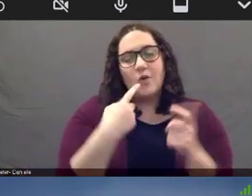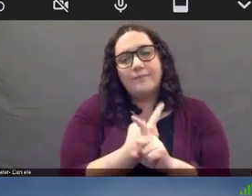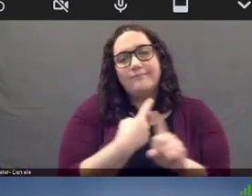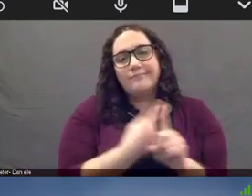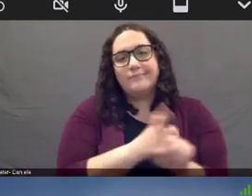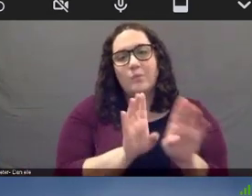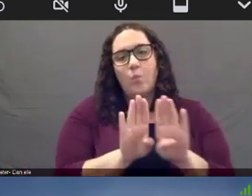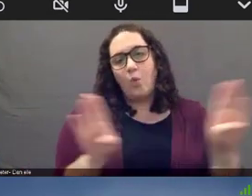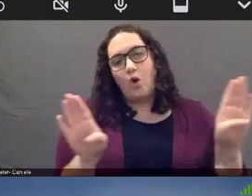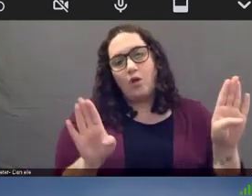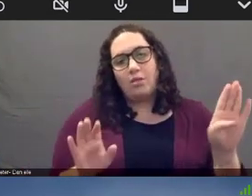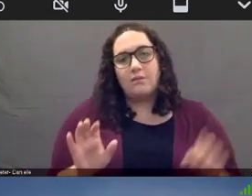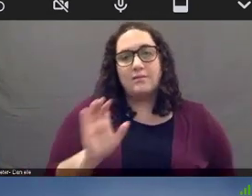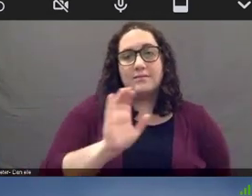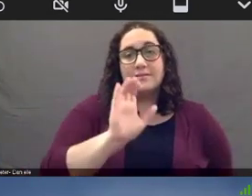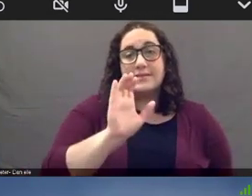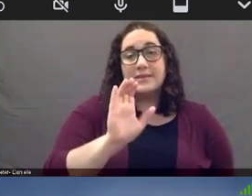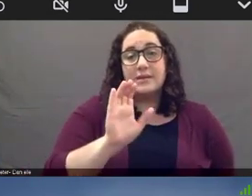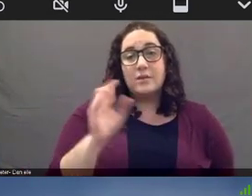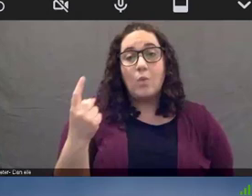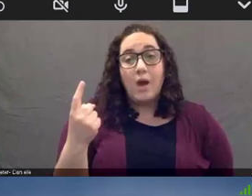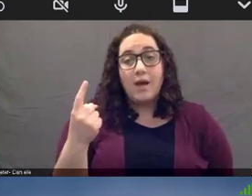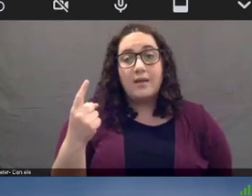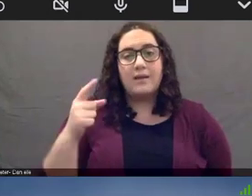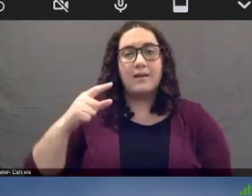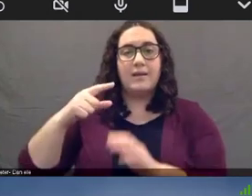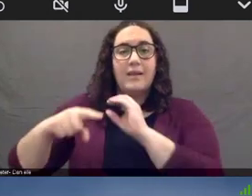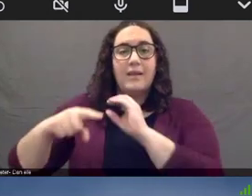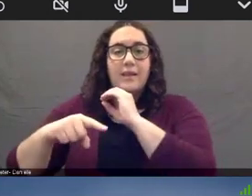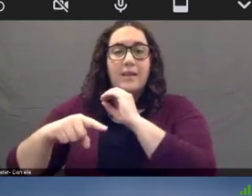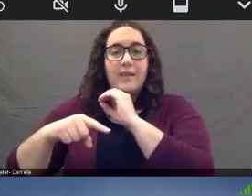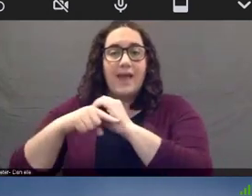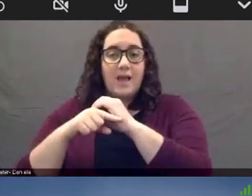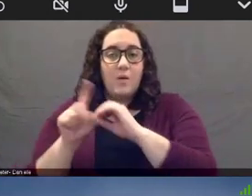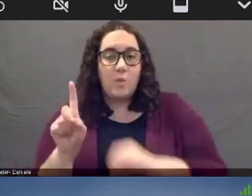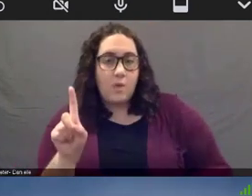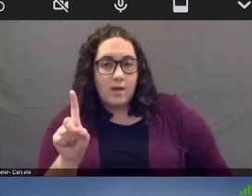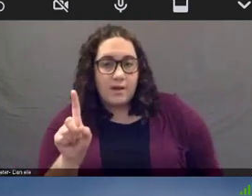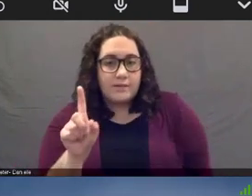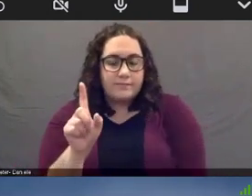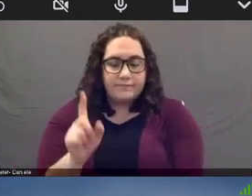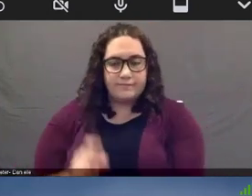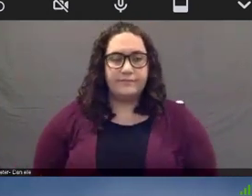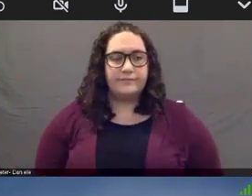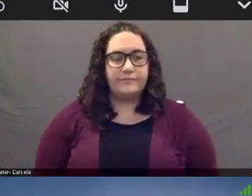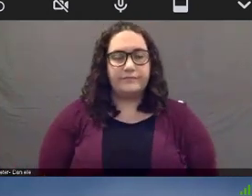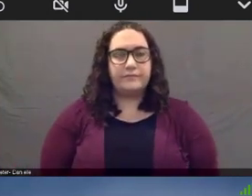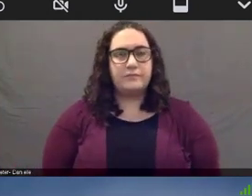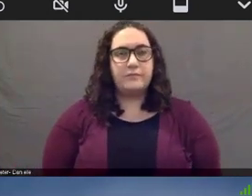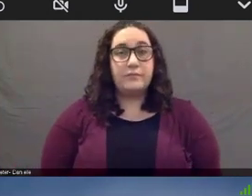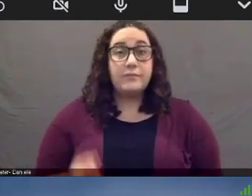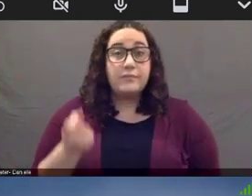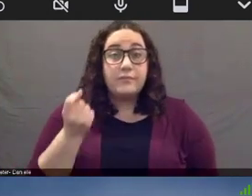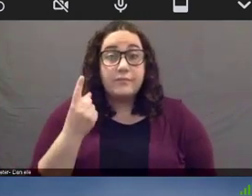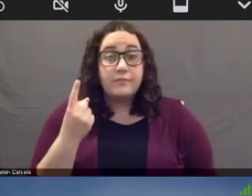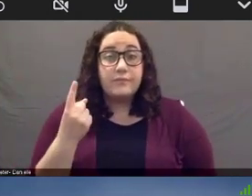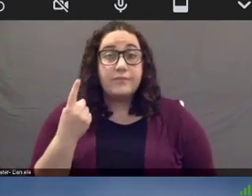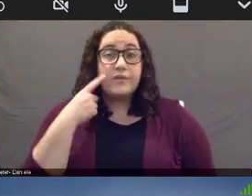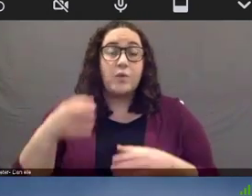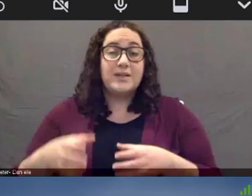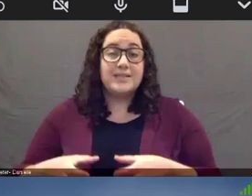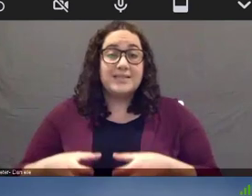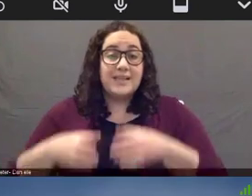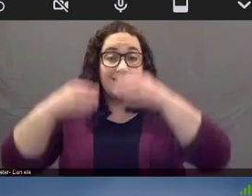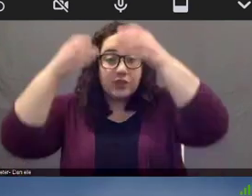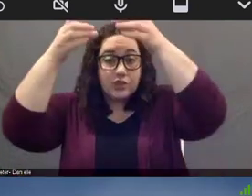zeta1, but the constants might be different for cylinders and spheres. Right? So we talked about this for a plane wall